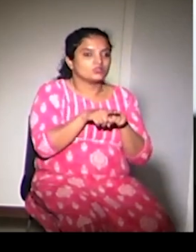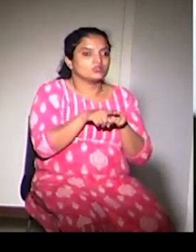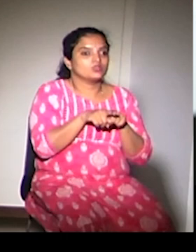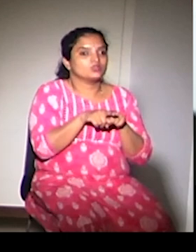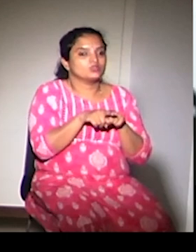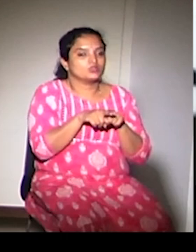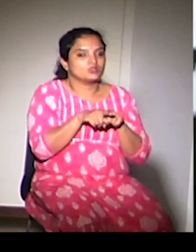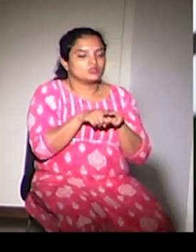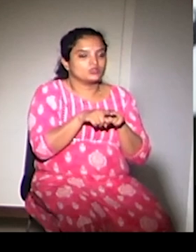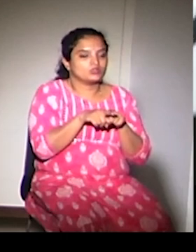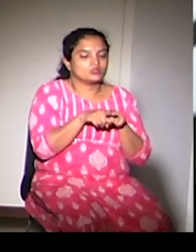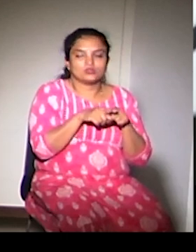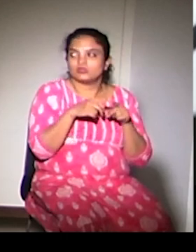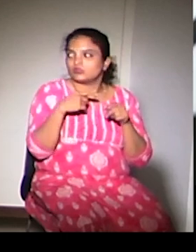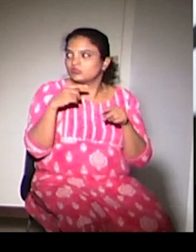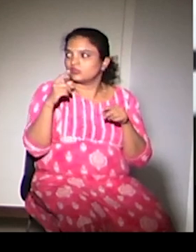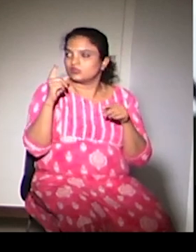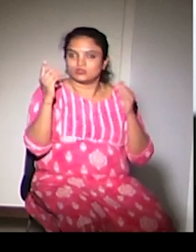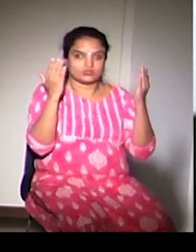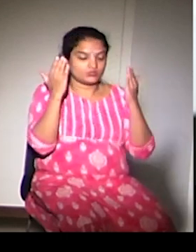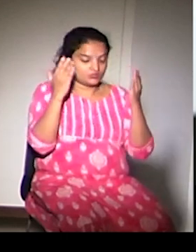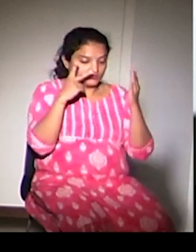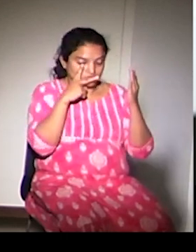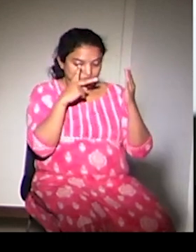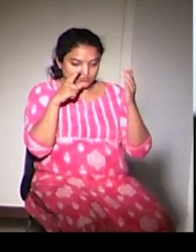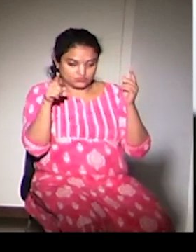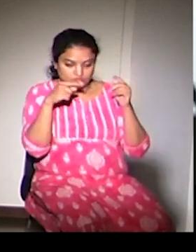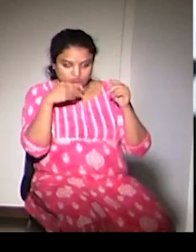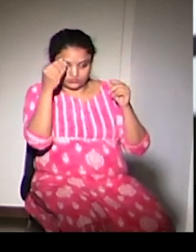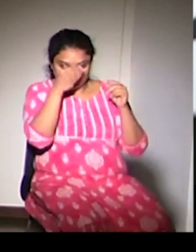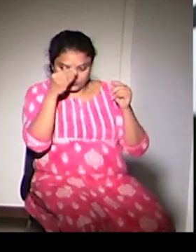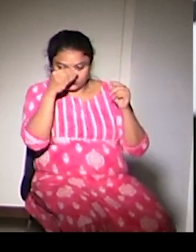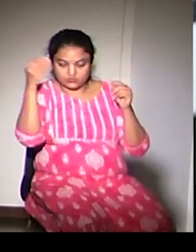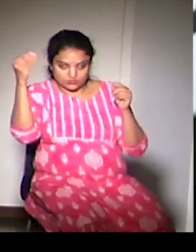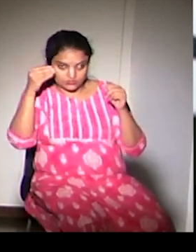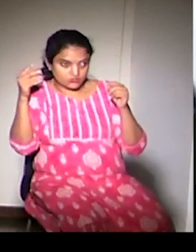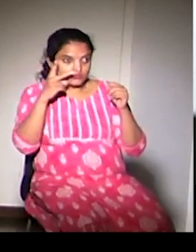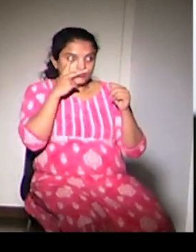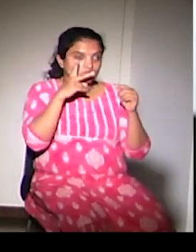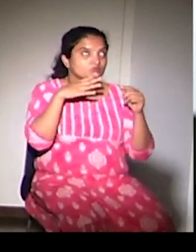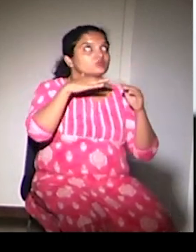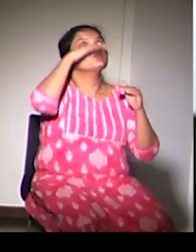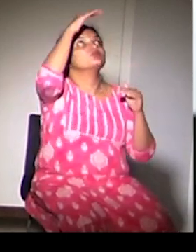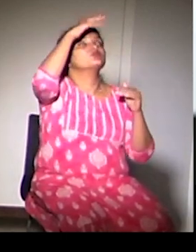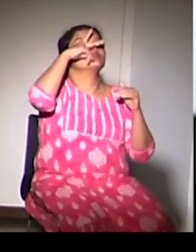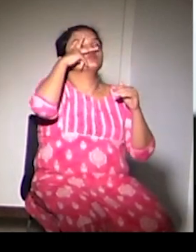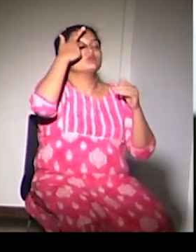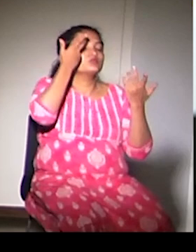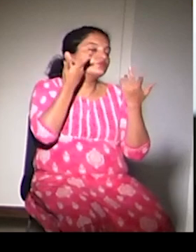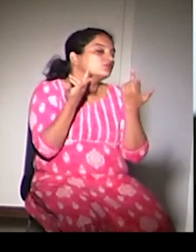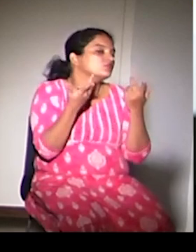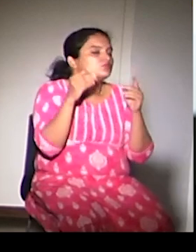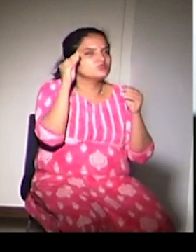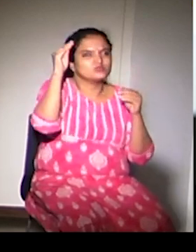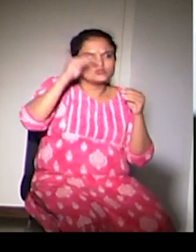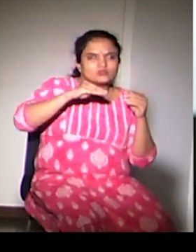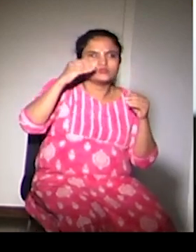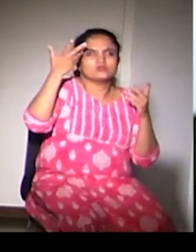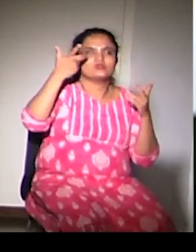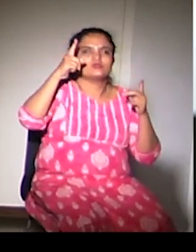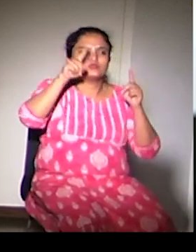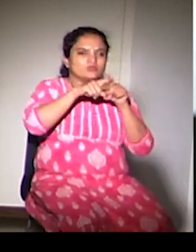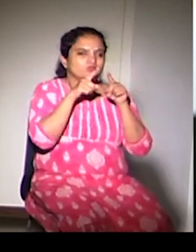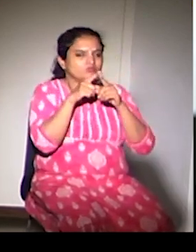sense to cover the surface in glazing. Meanwhile, up above, the less worn,